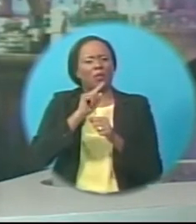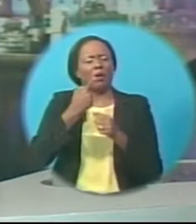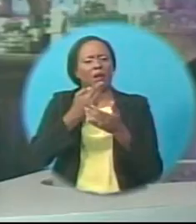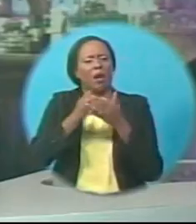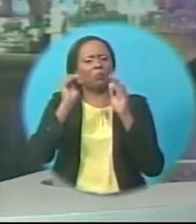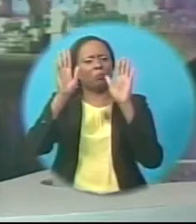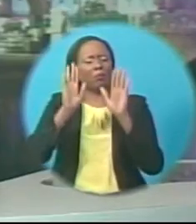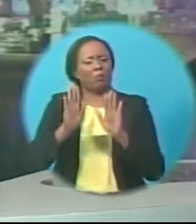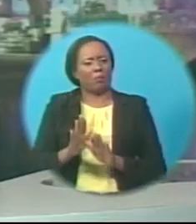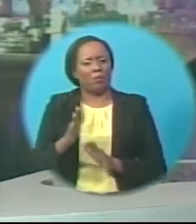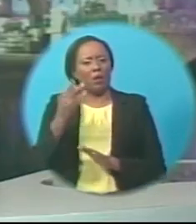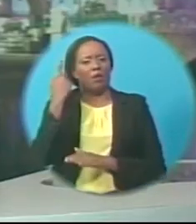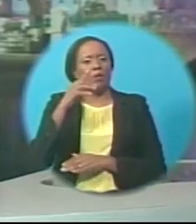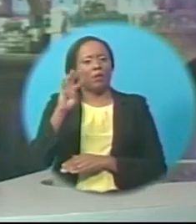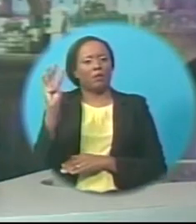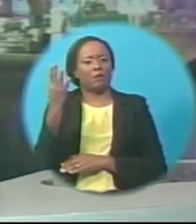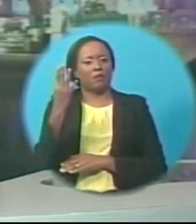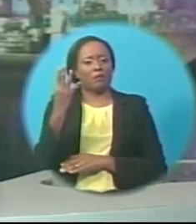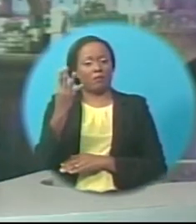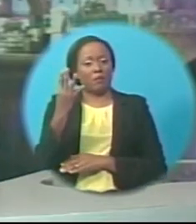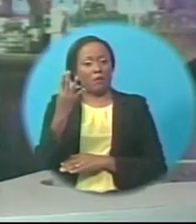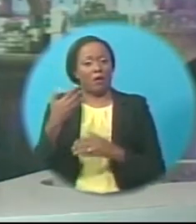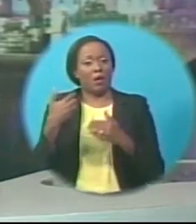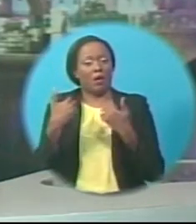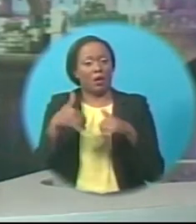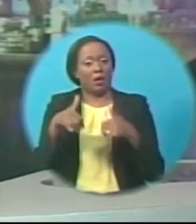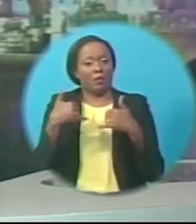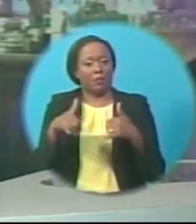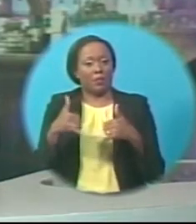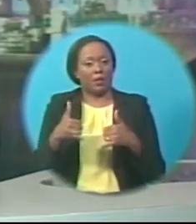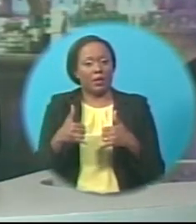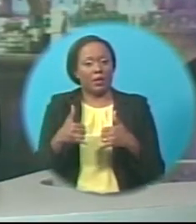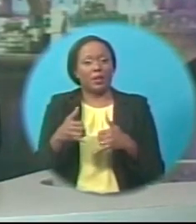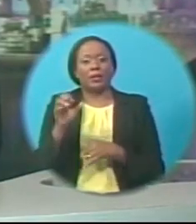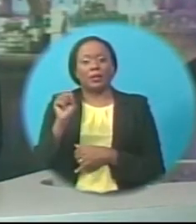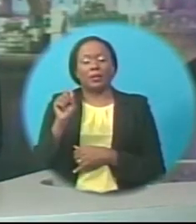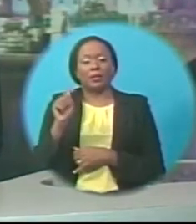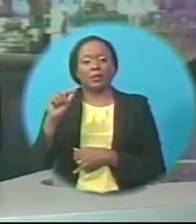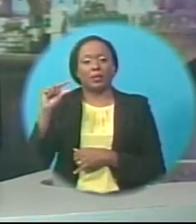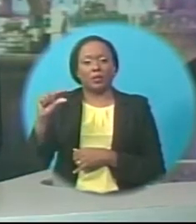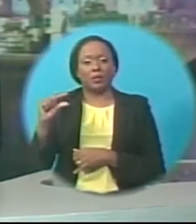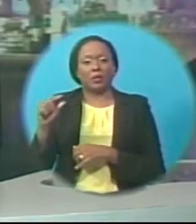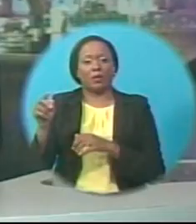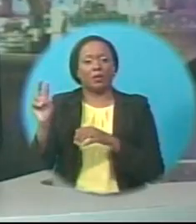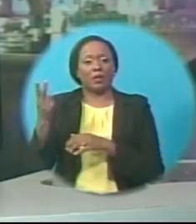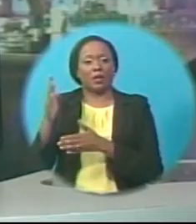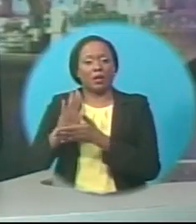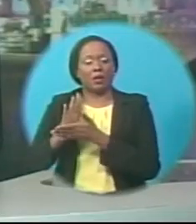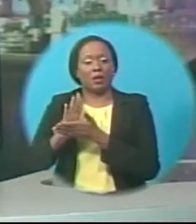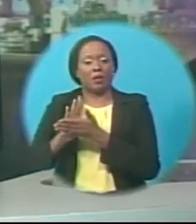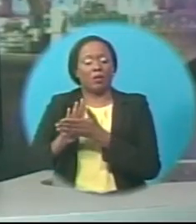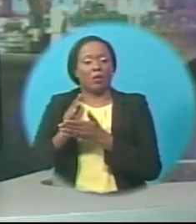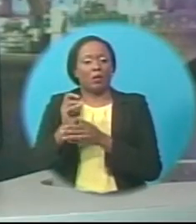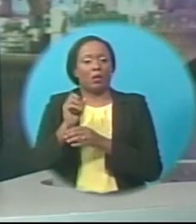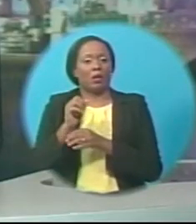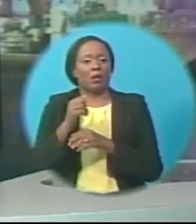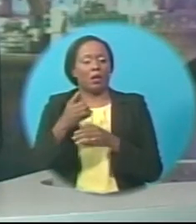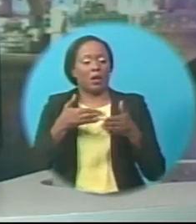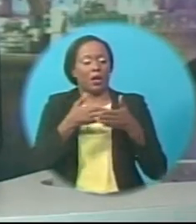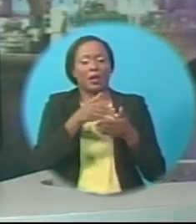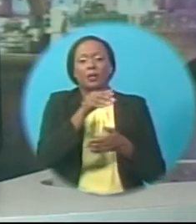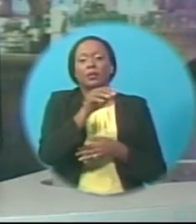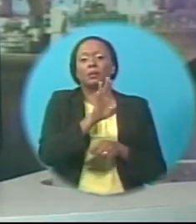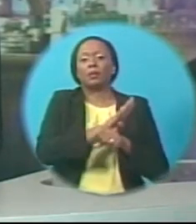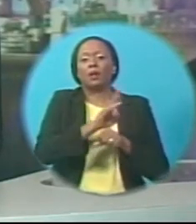Board with his 4th consecutive hat-trick as they defeated St. George Secondary in last evening's Coca-Cola Barbados Secondary